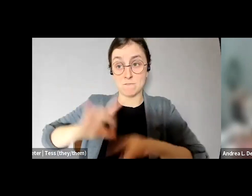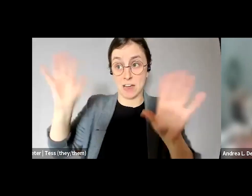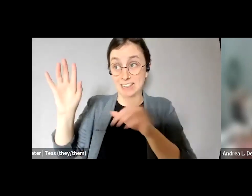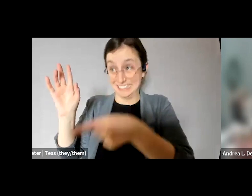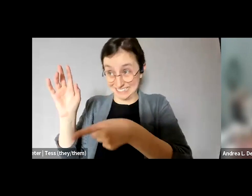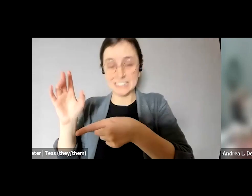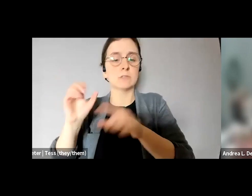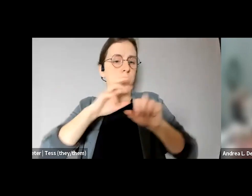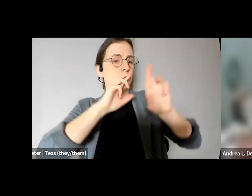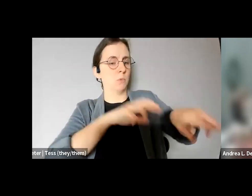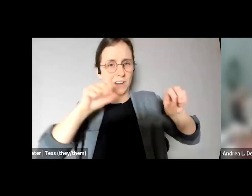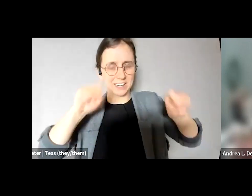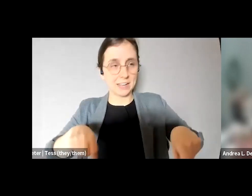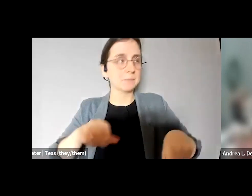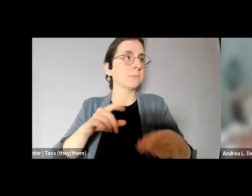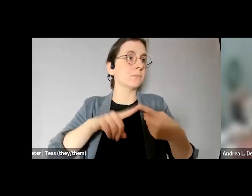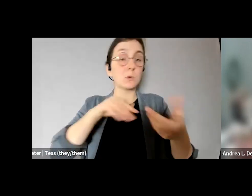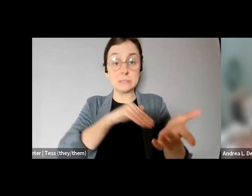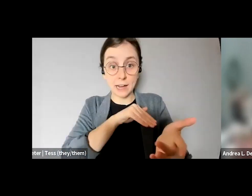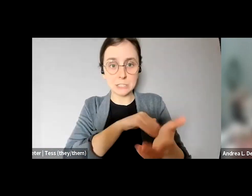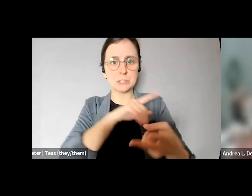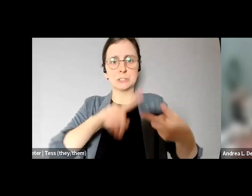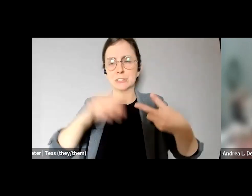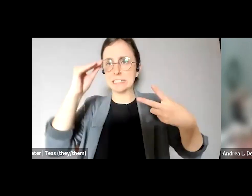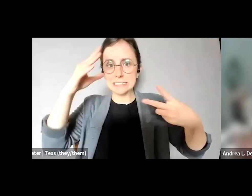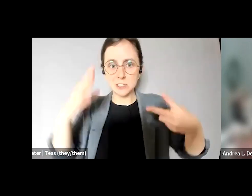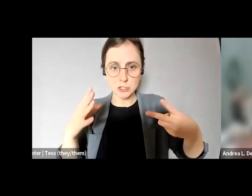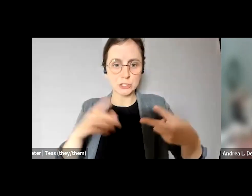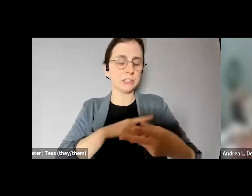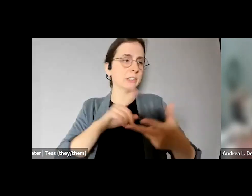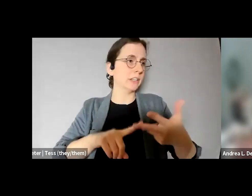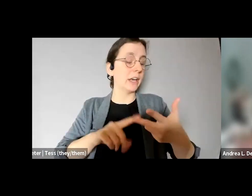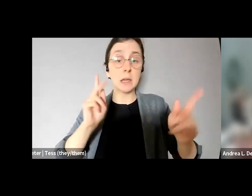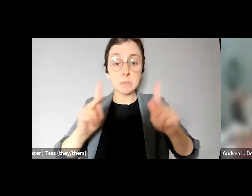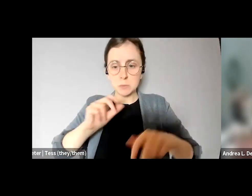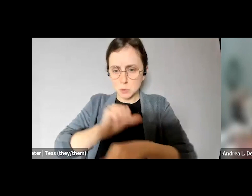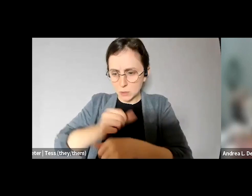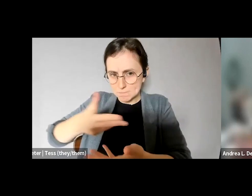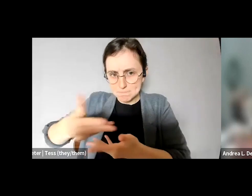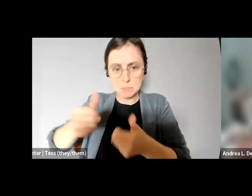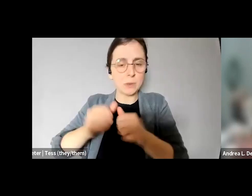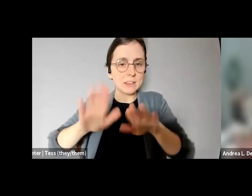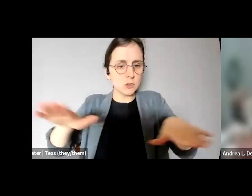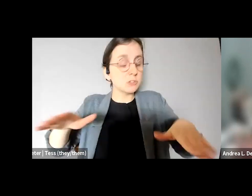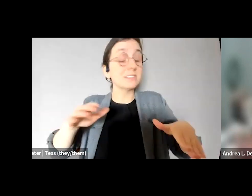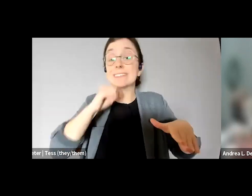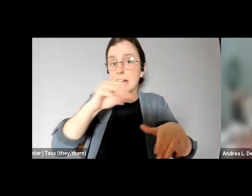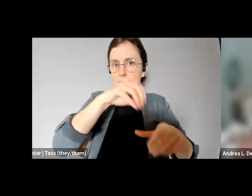Teachers might be mandated reporters, those who work with children, maybe not even in a school